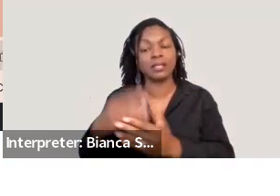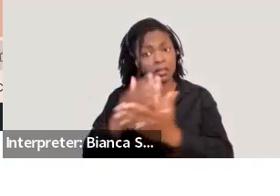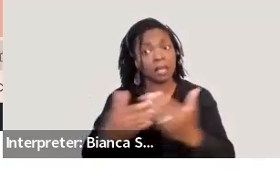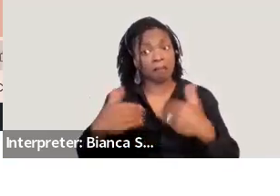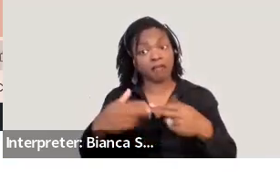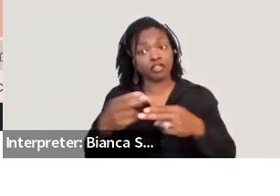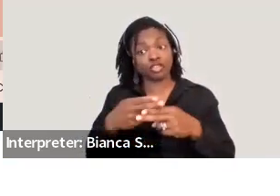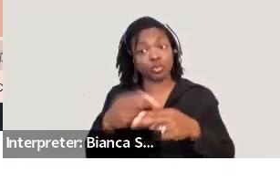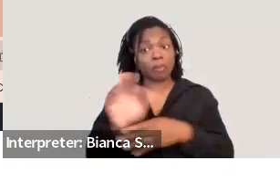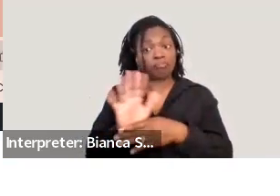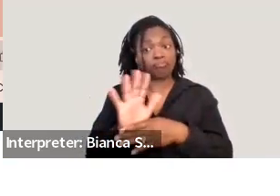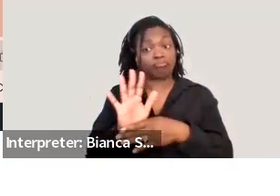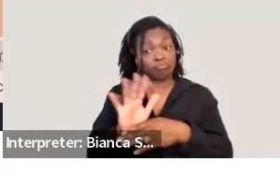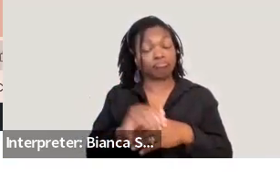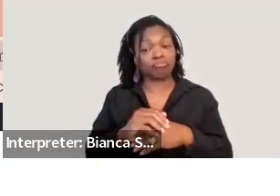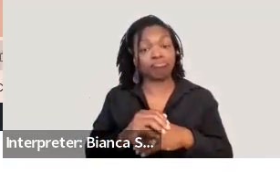that